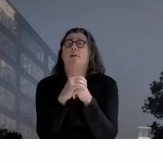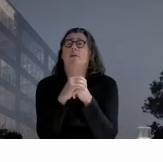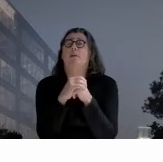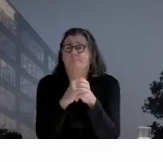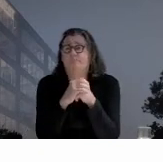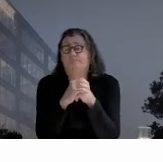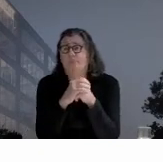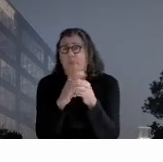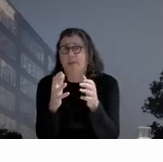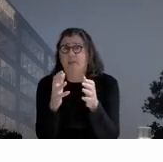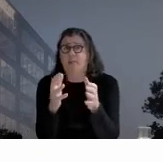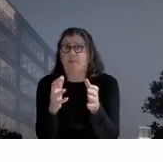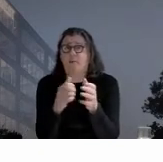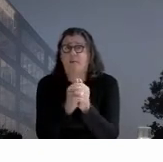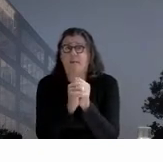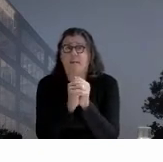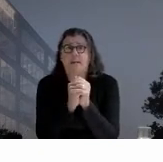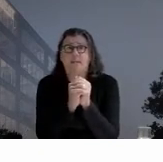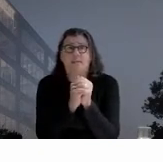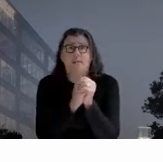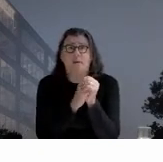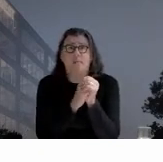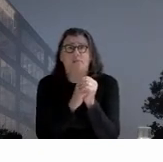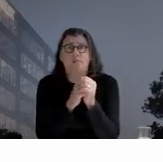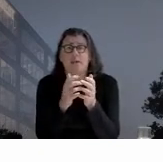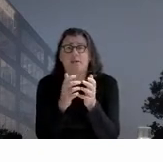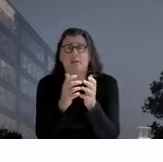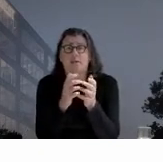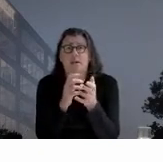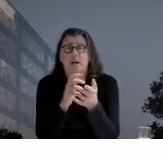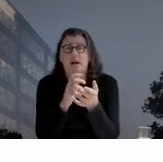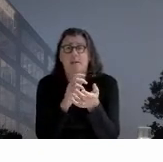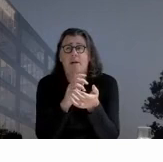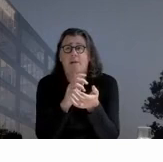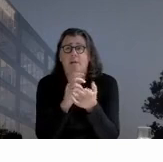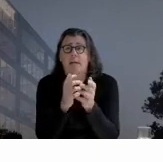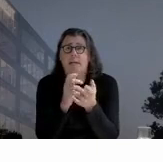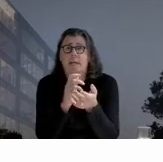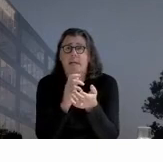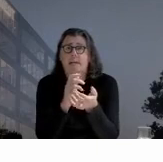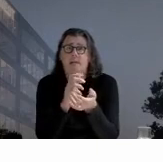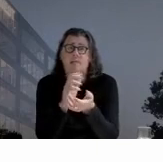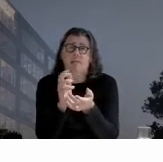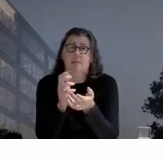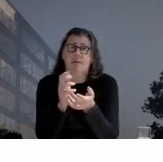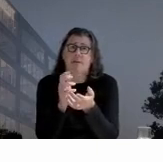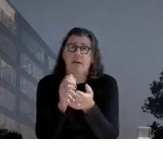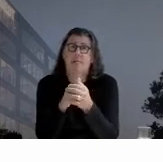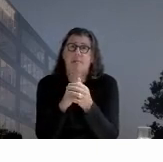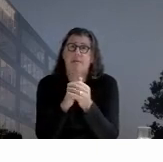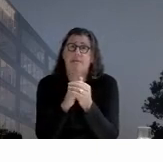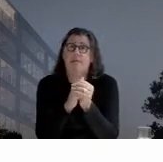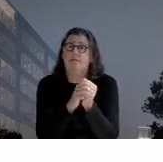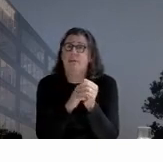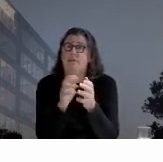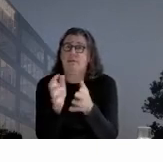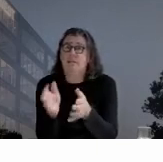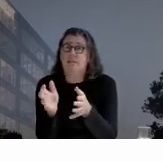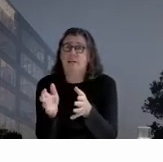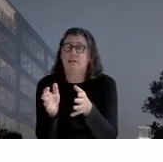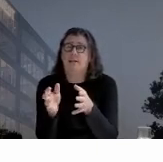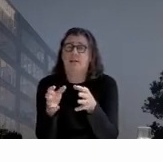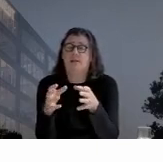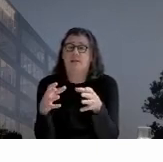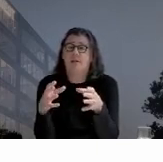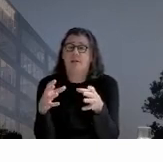all of this study has proven is, strategies around carbon are really key in terms of the embodied carbon piece. Our strategies